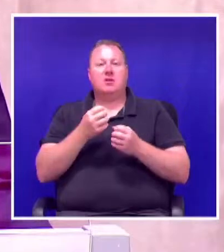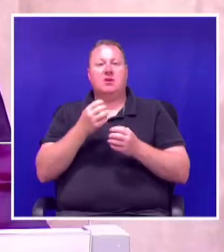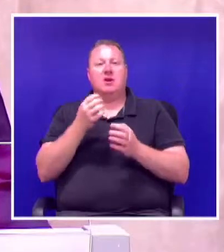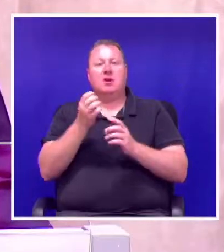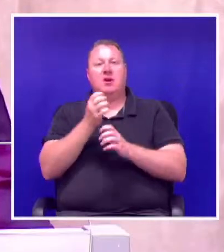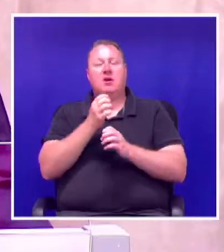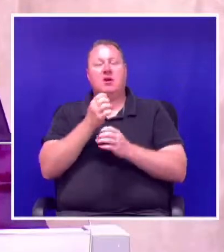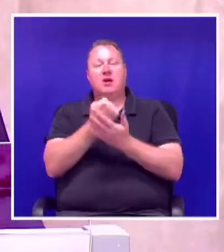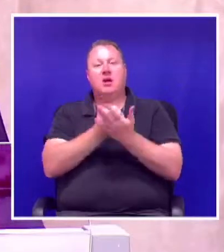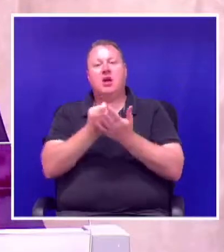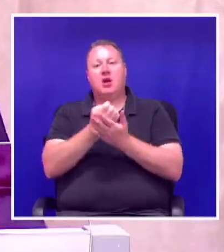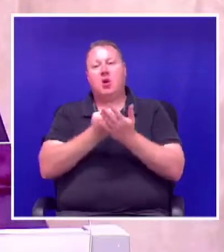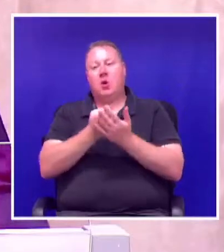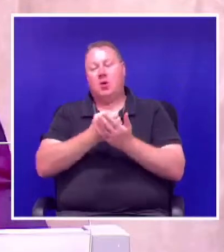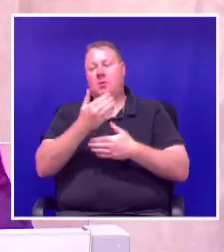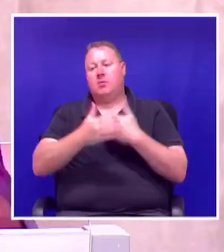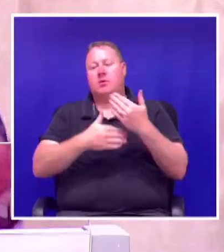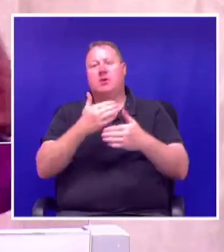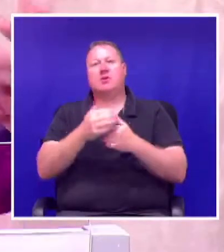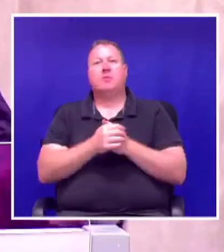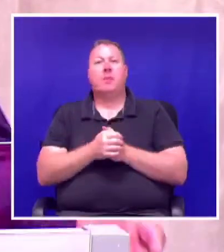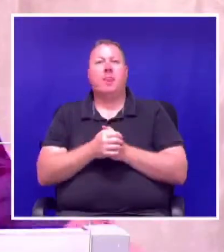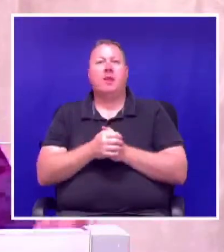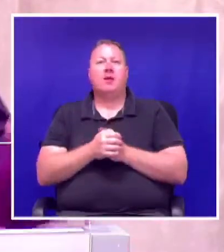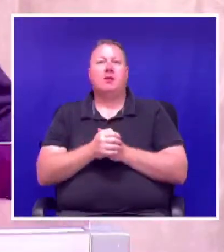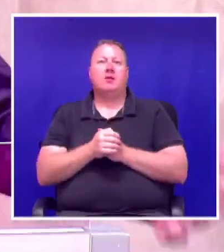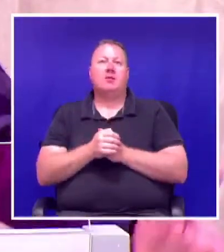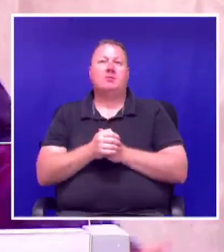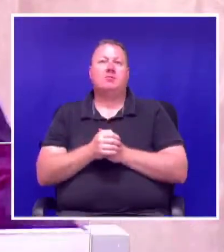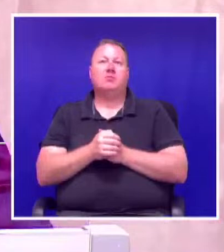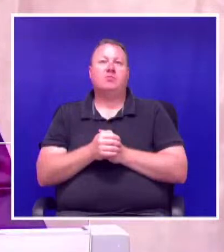for all enterprises, for